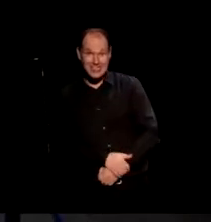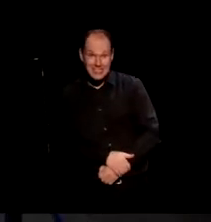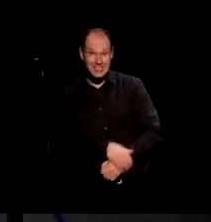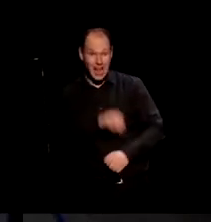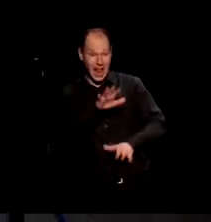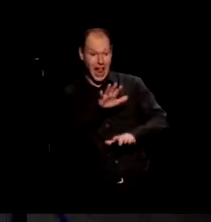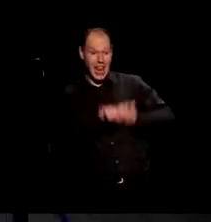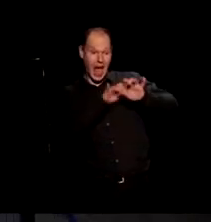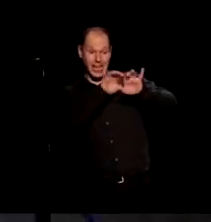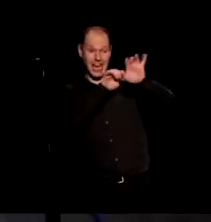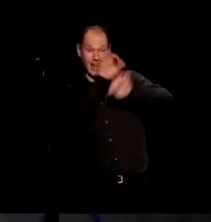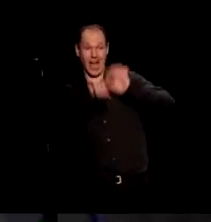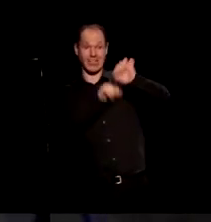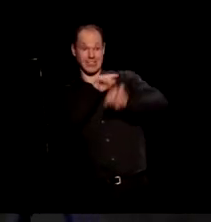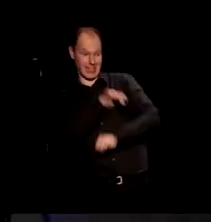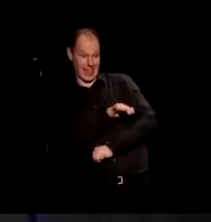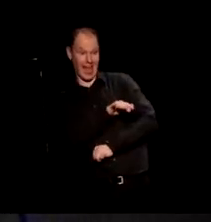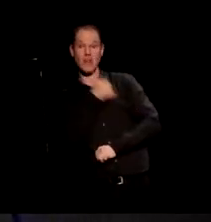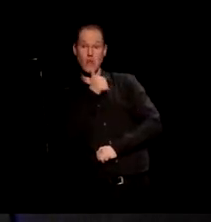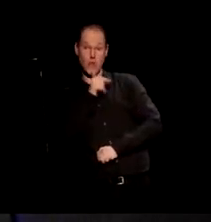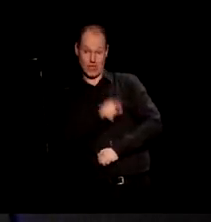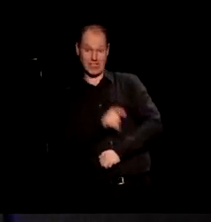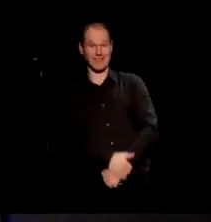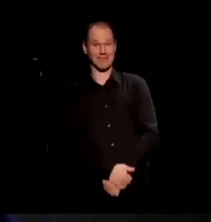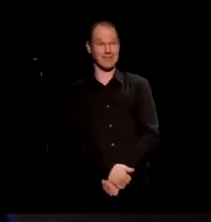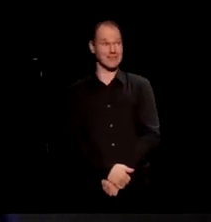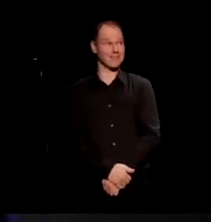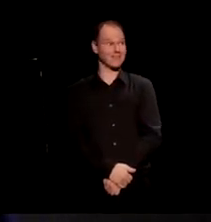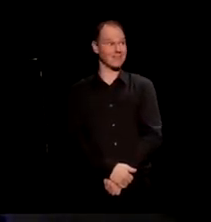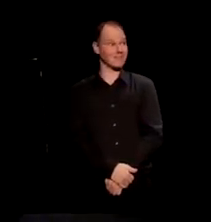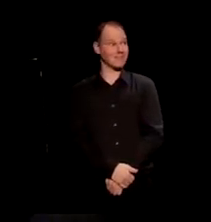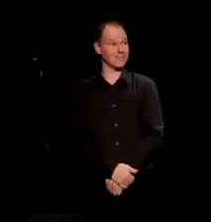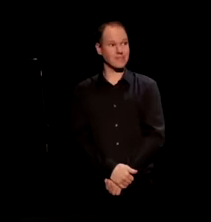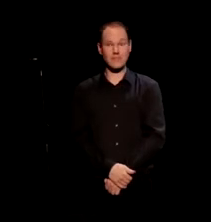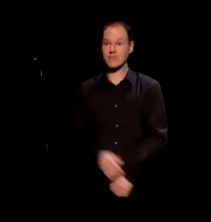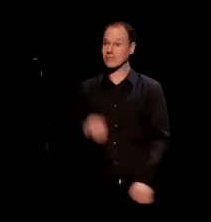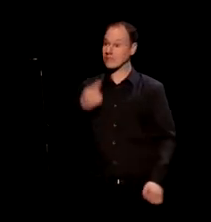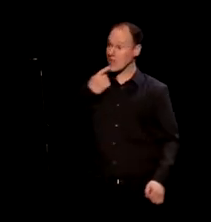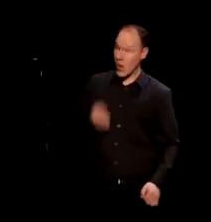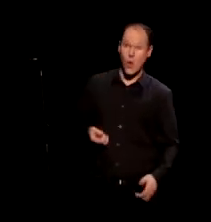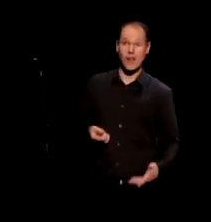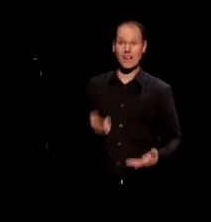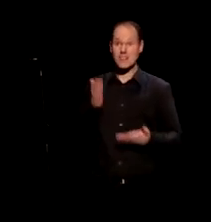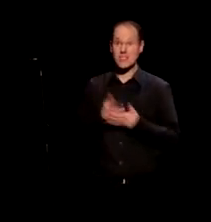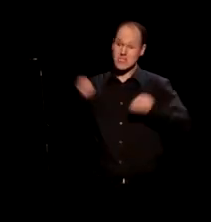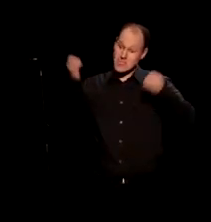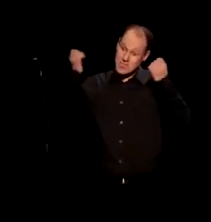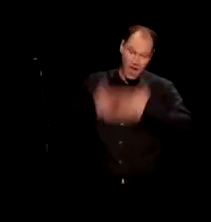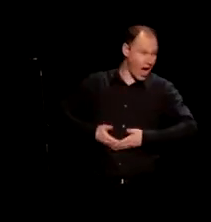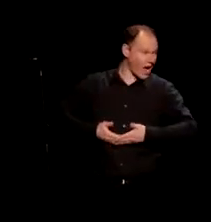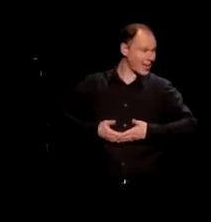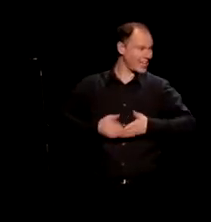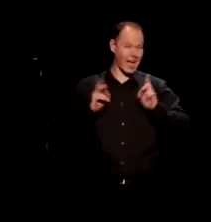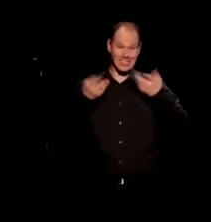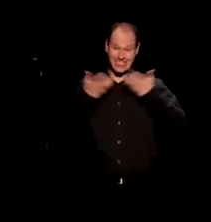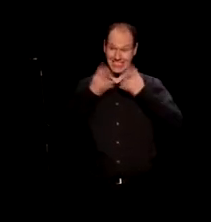There's a ladder over there. Use that. I told you it's so dark. How you expect me to see